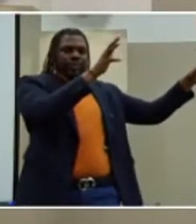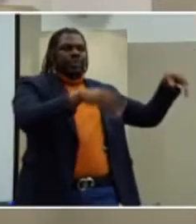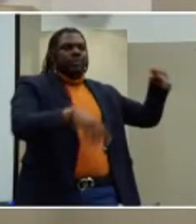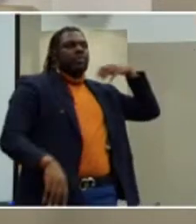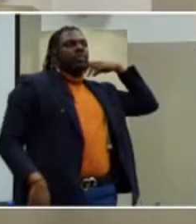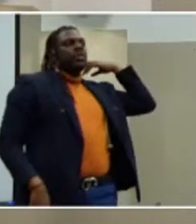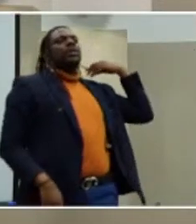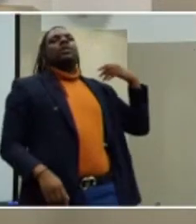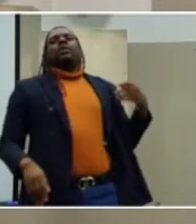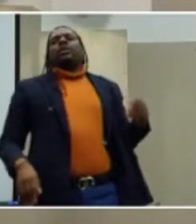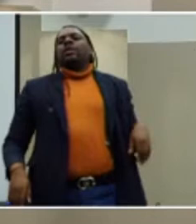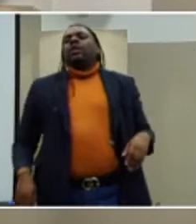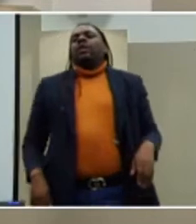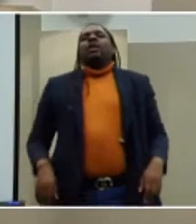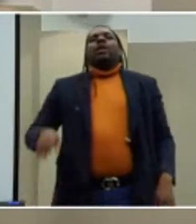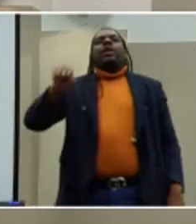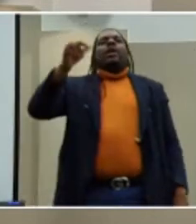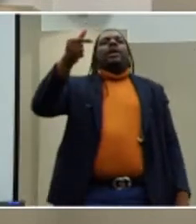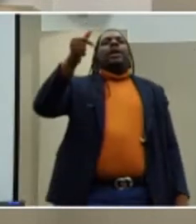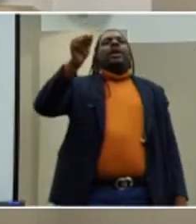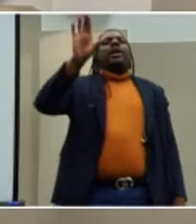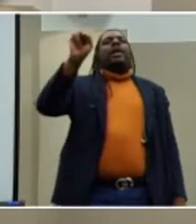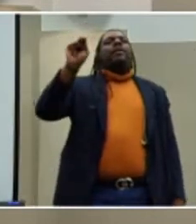Darren Gladstone, Mr. Darren Gladstone.